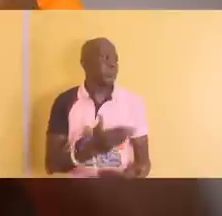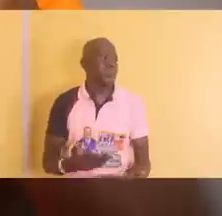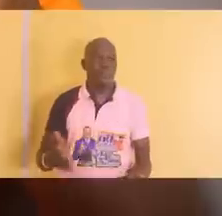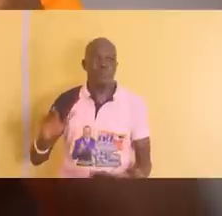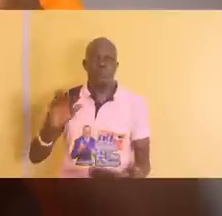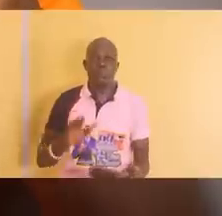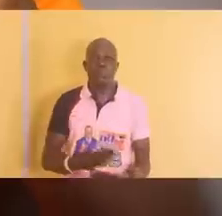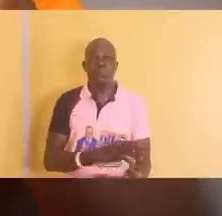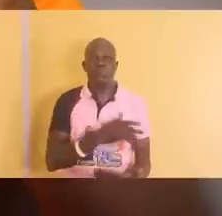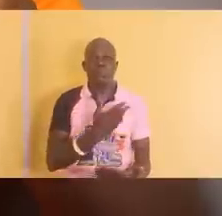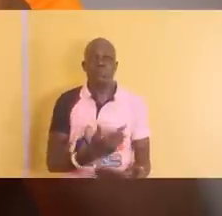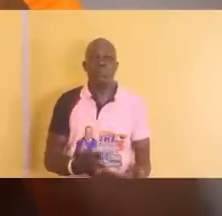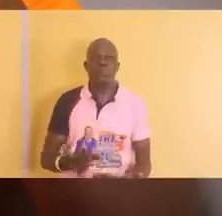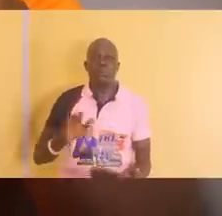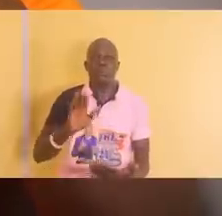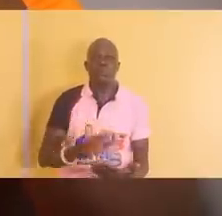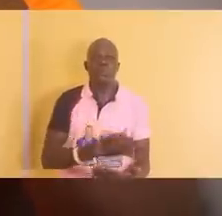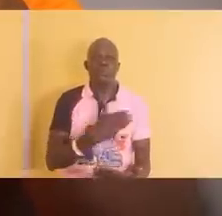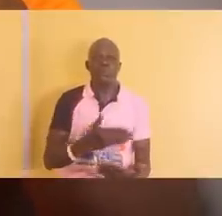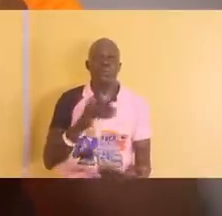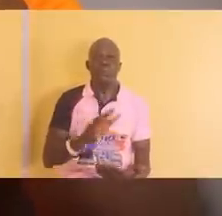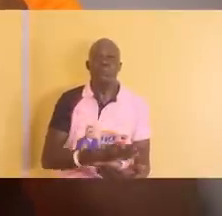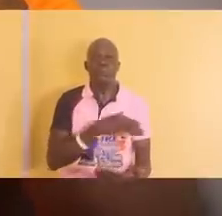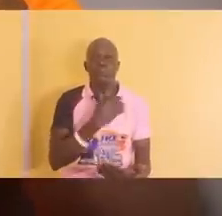Ima kore.